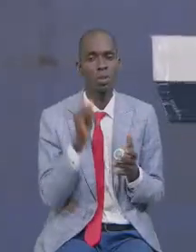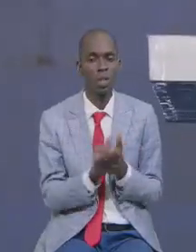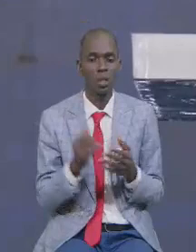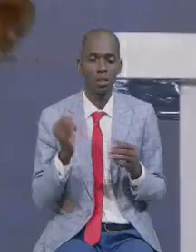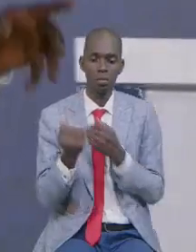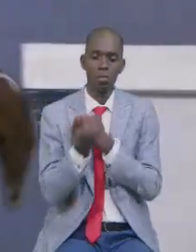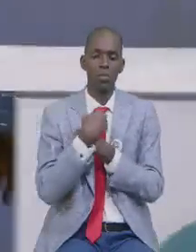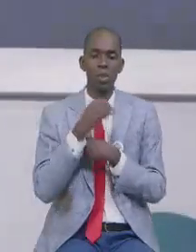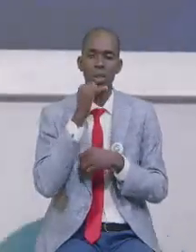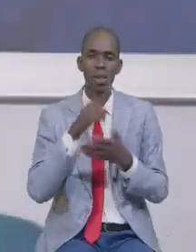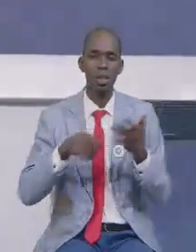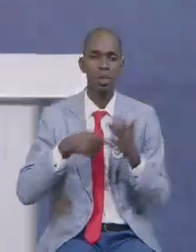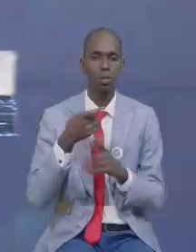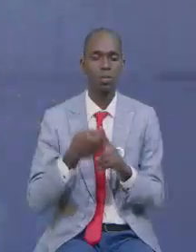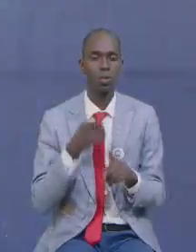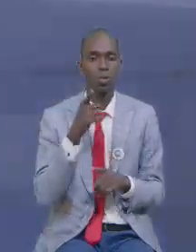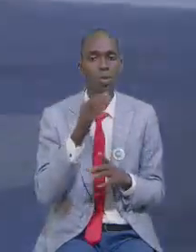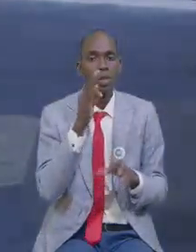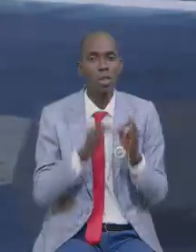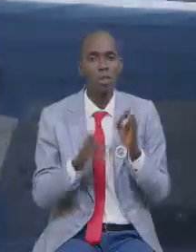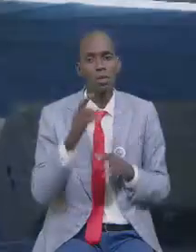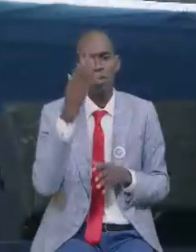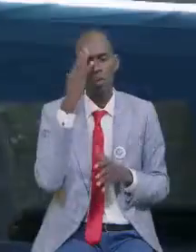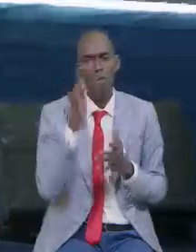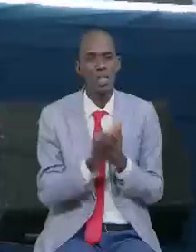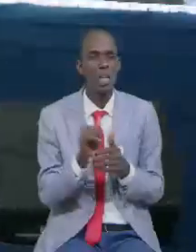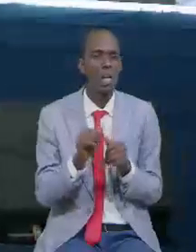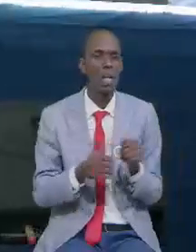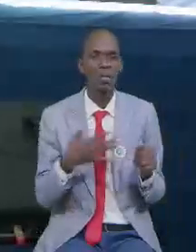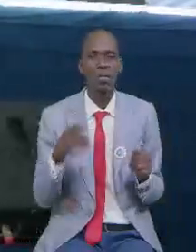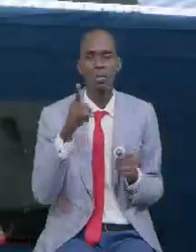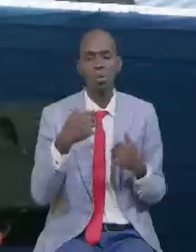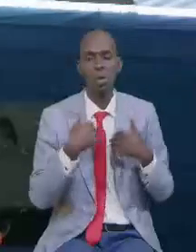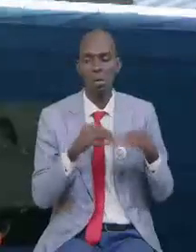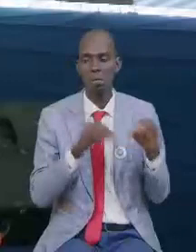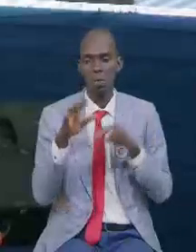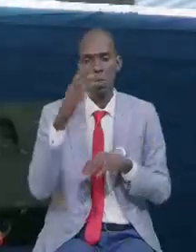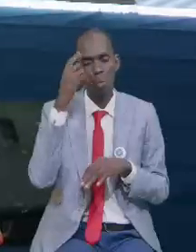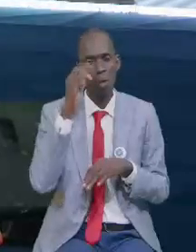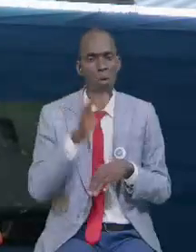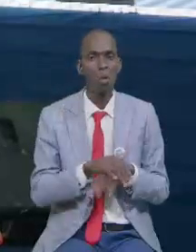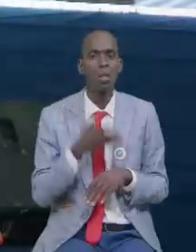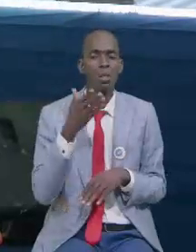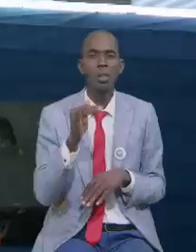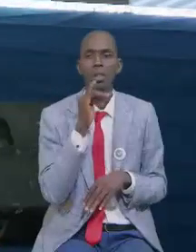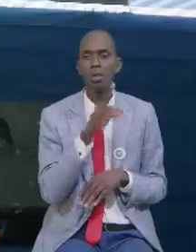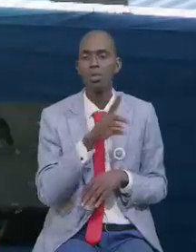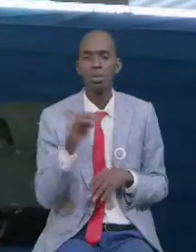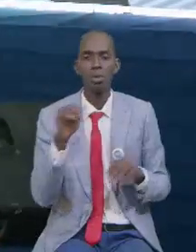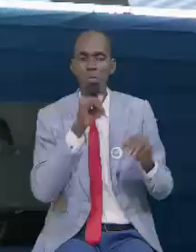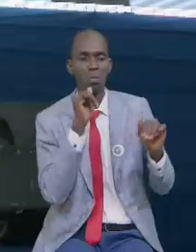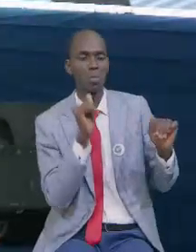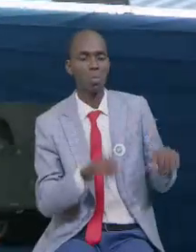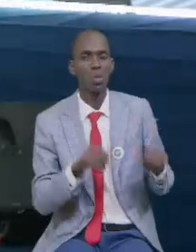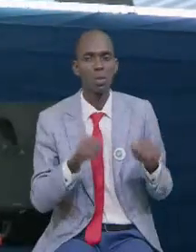you, if you knew that everything you set your mind on, there is no impossibility,